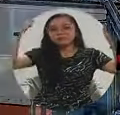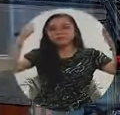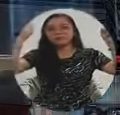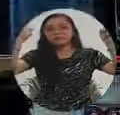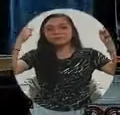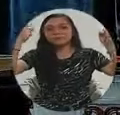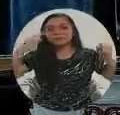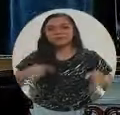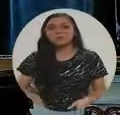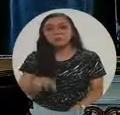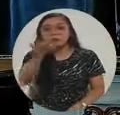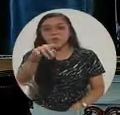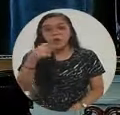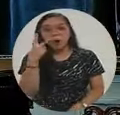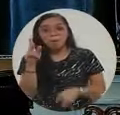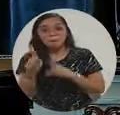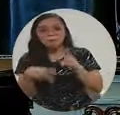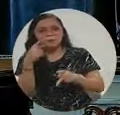Pilde.